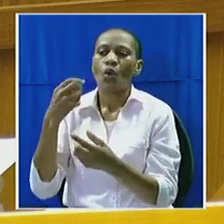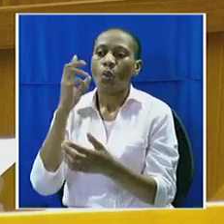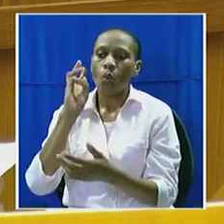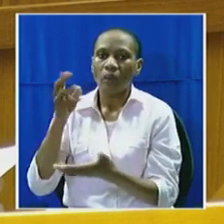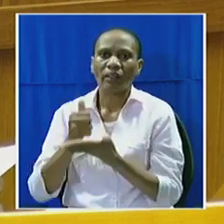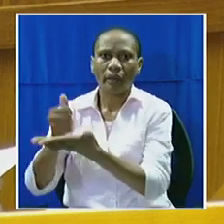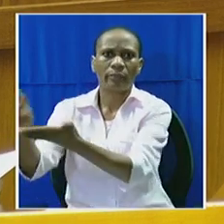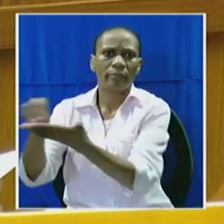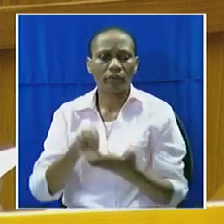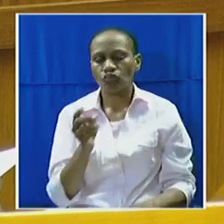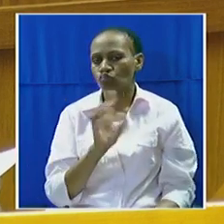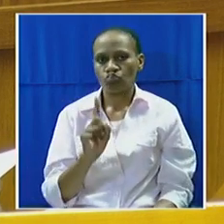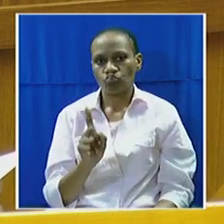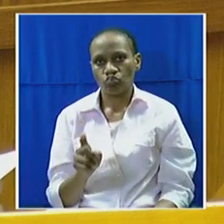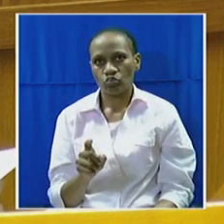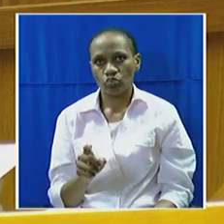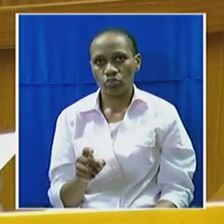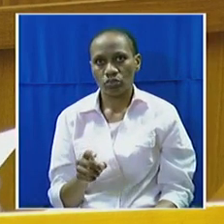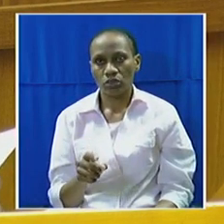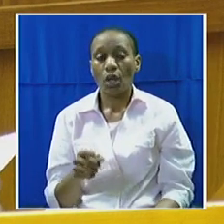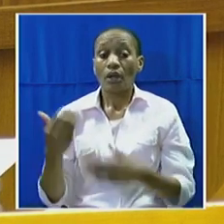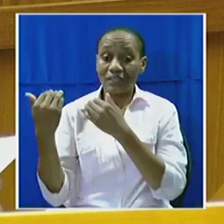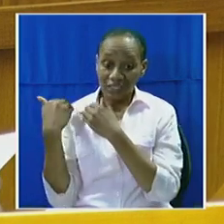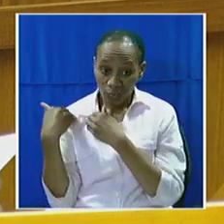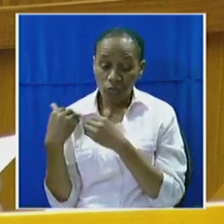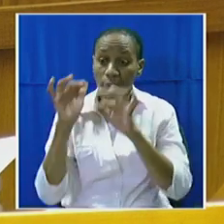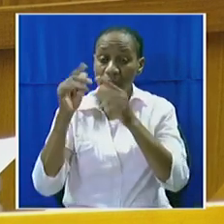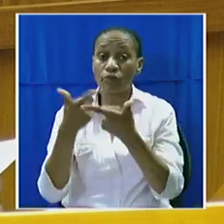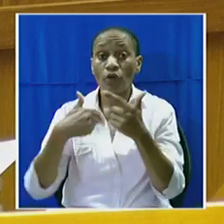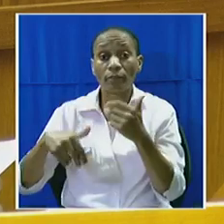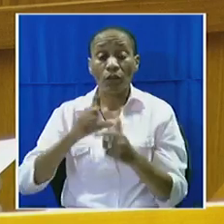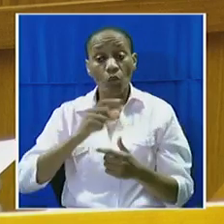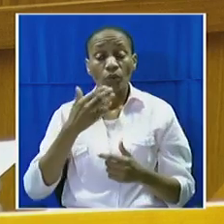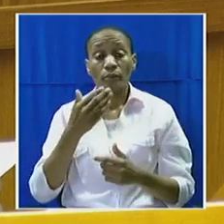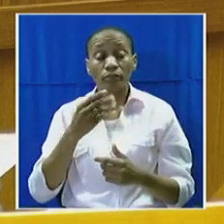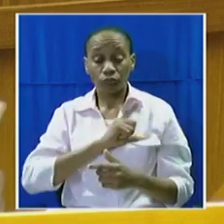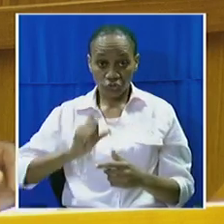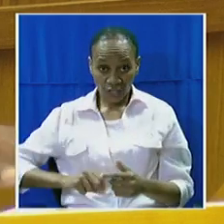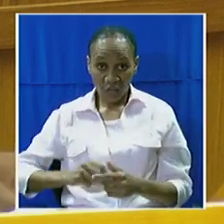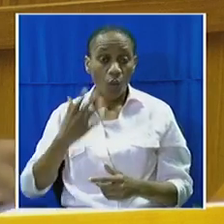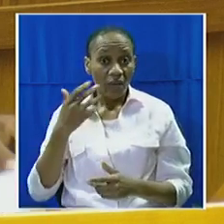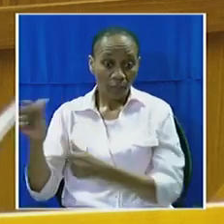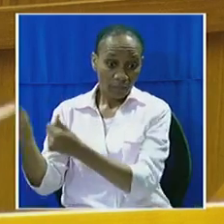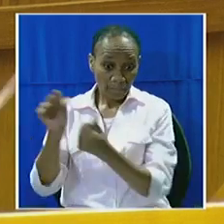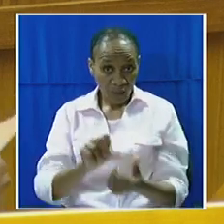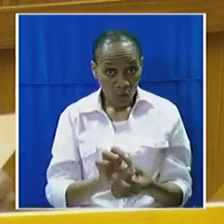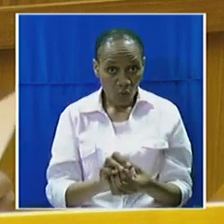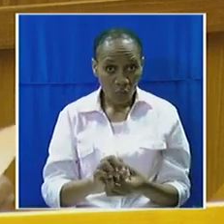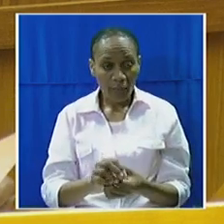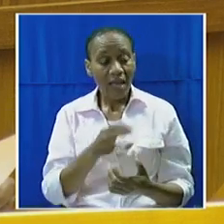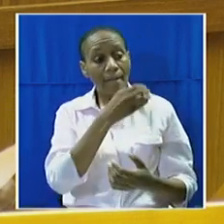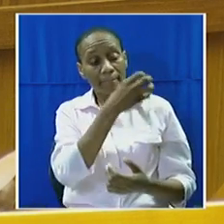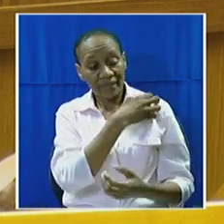abase-China kuzokwenziwa uhulumeni uholwa wongqongqoshe nobaba uRamaphosa.